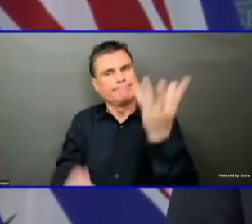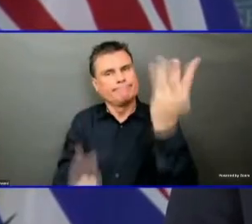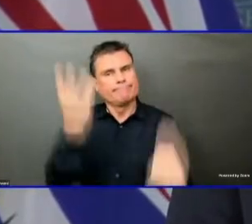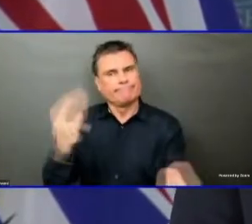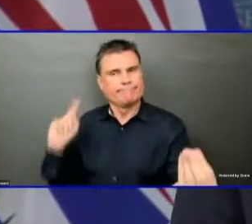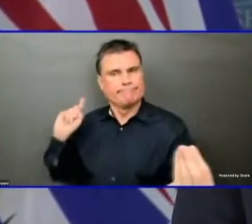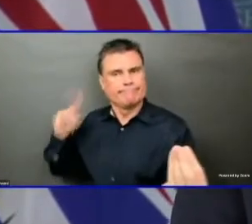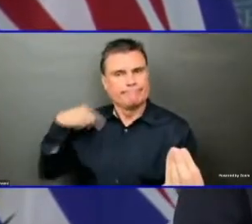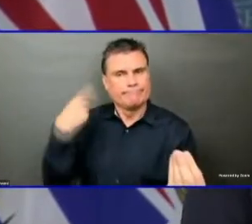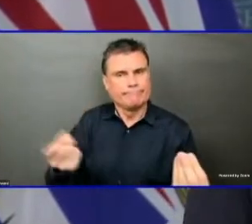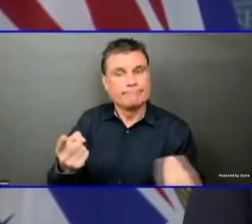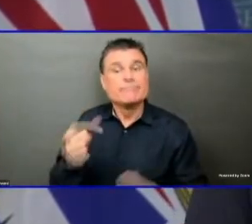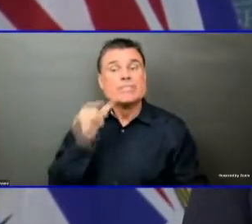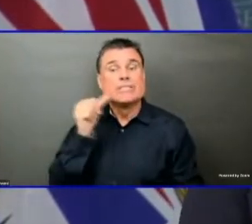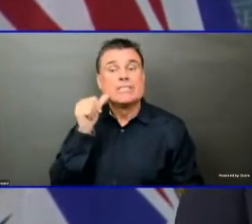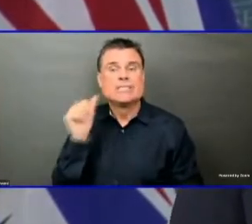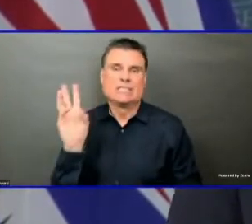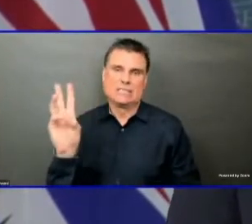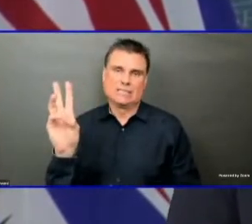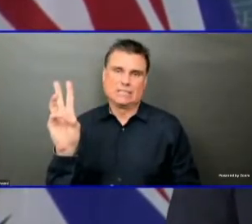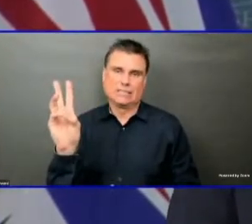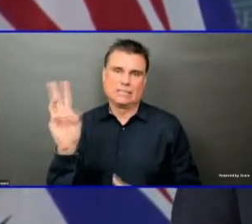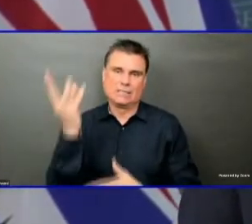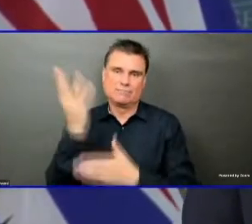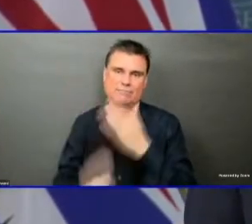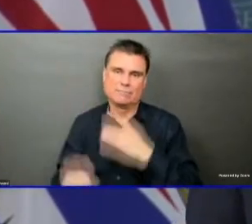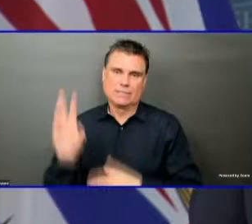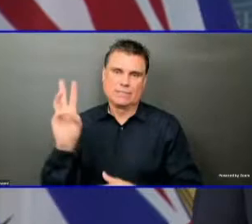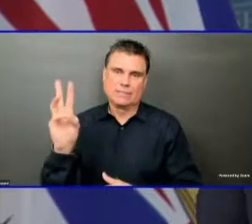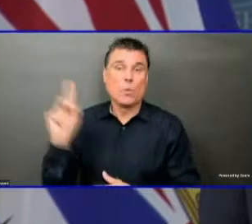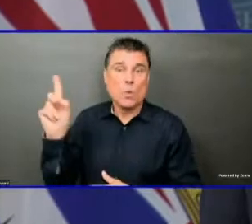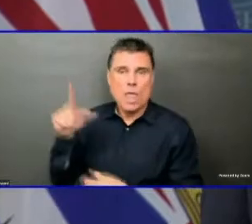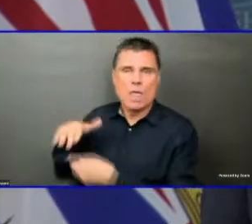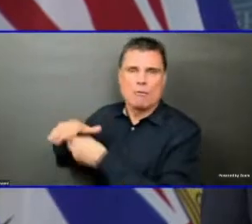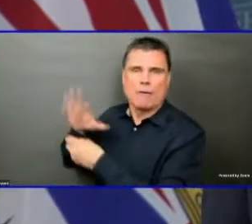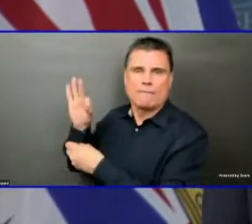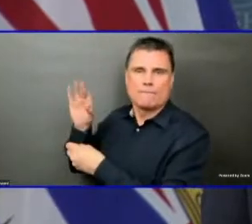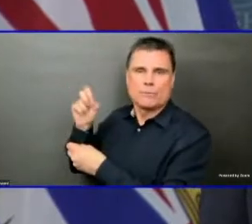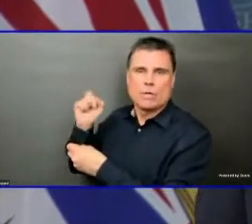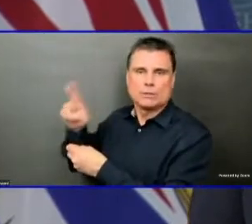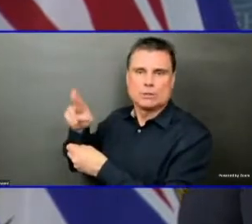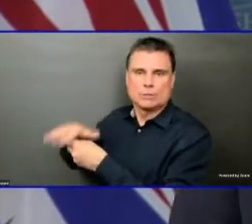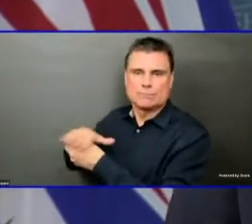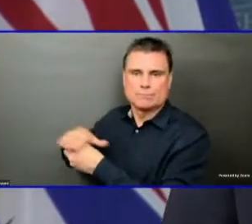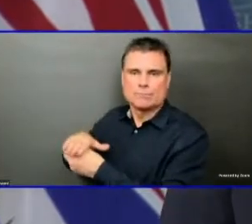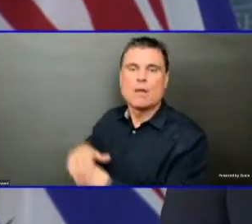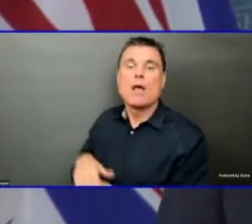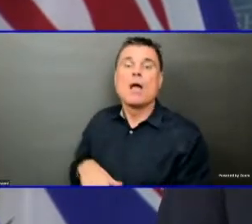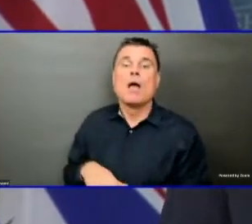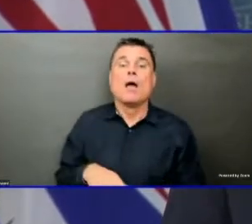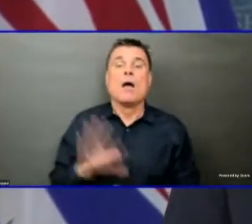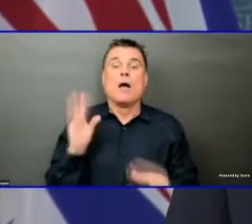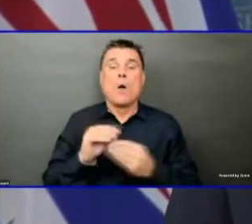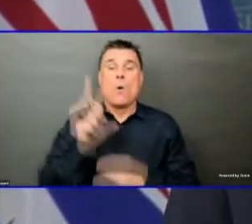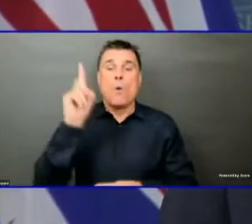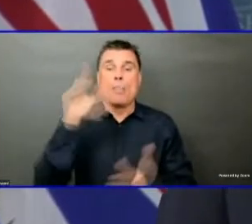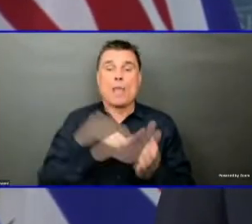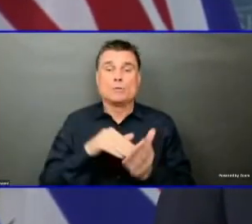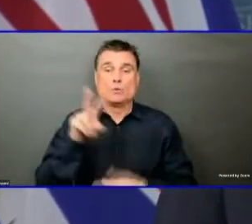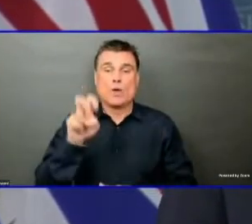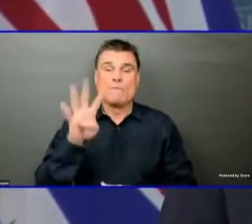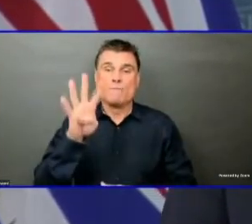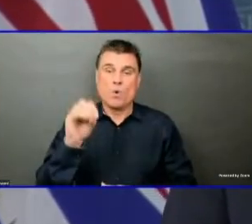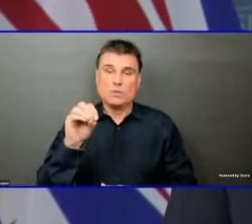Health Authority, the 1,240 people who have died from COVID-19 since the beginning of the